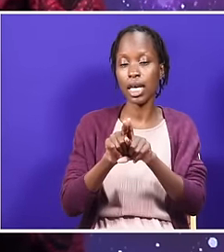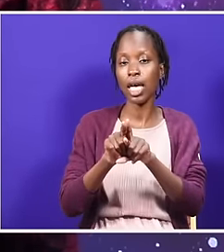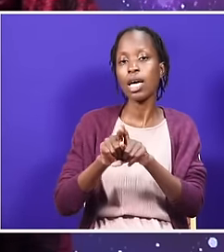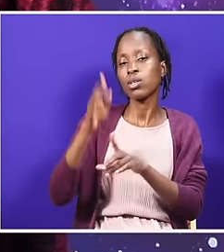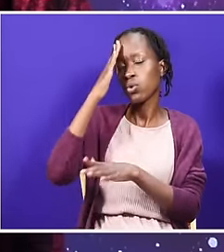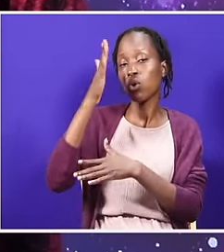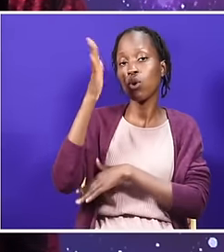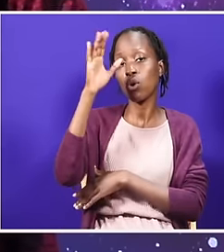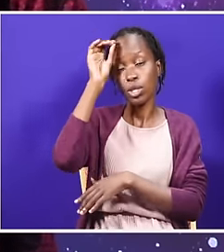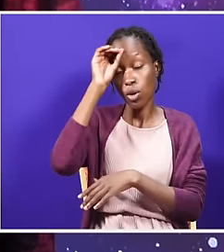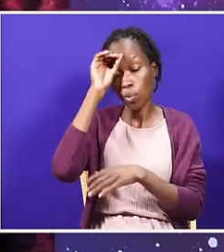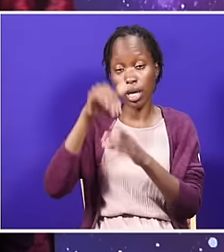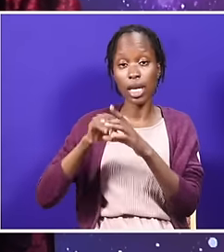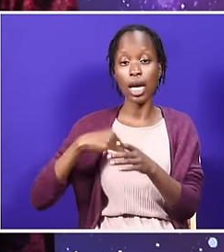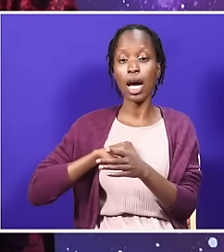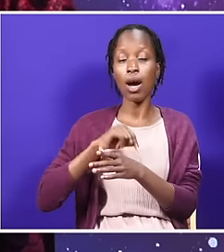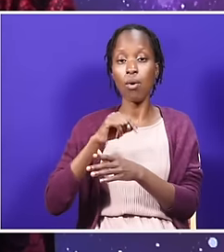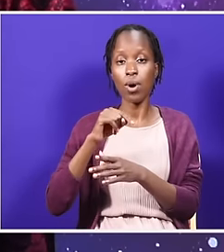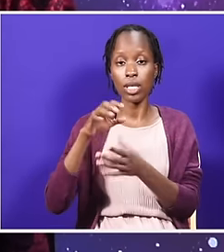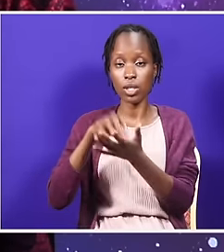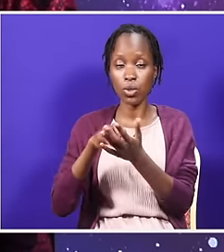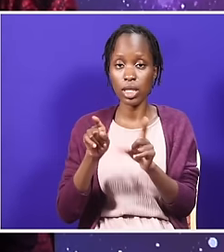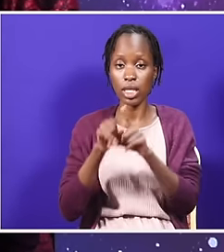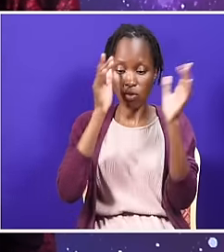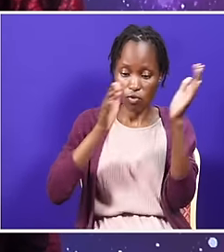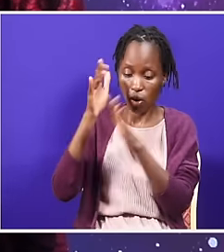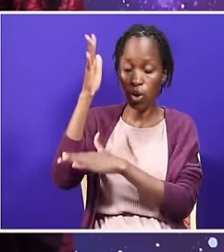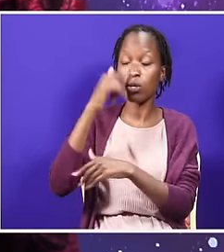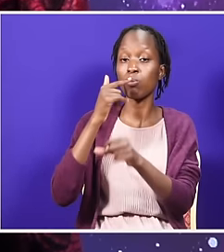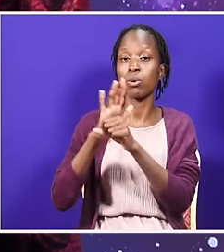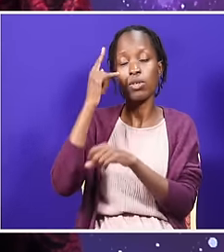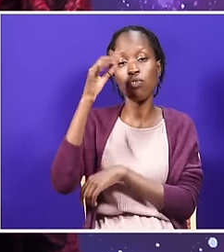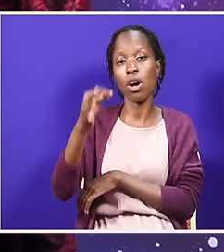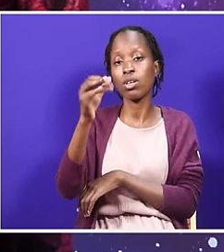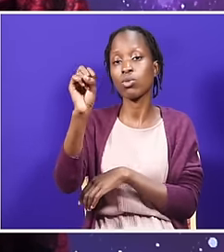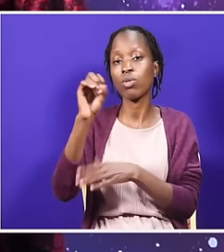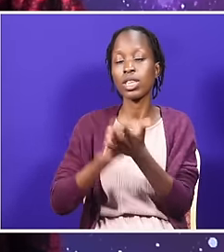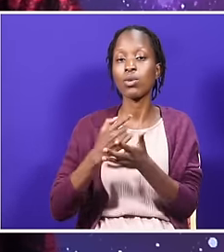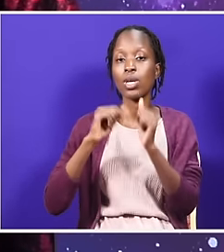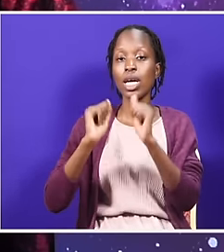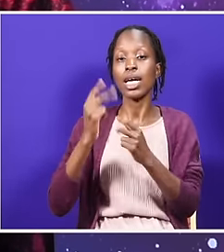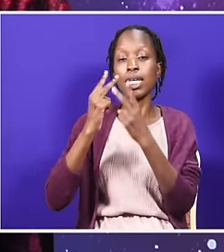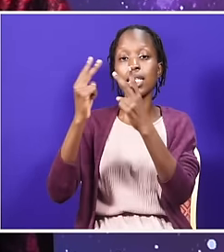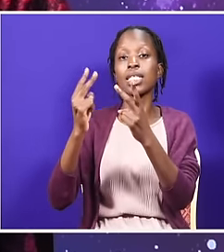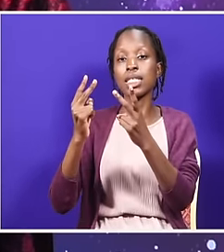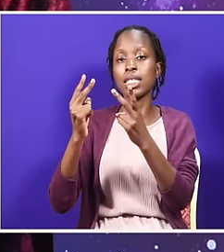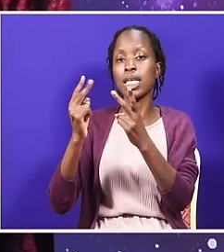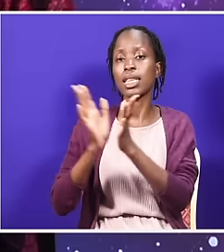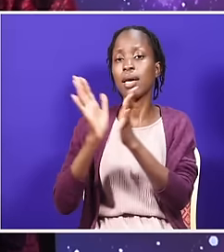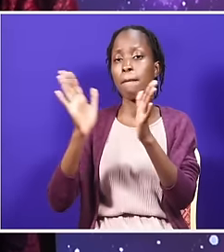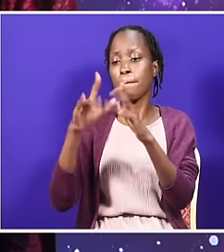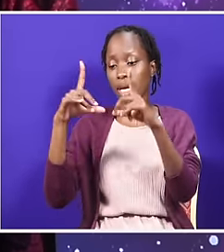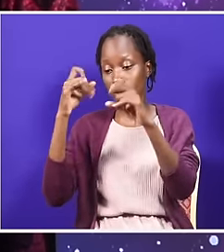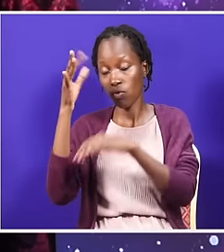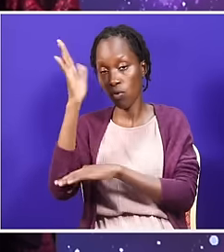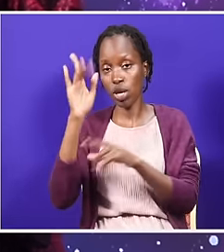on our situation, and then refocus on His promises for the future so that we can see the big picture again. And